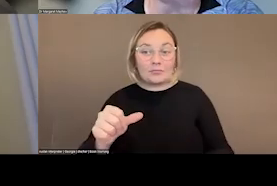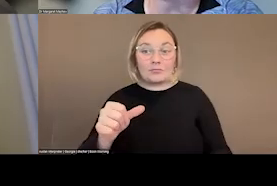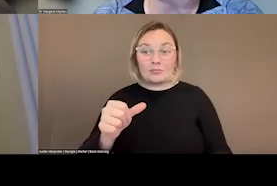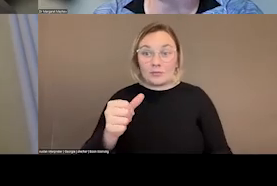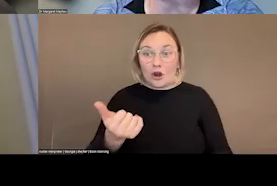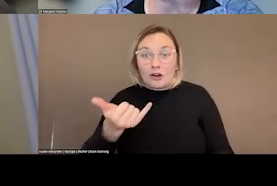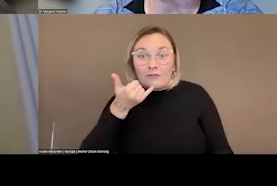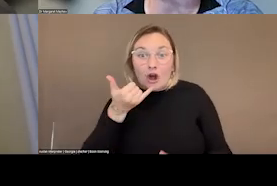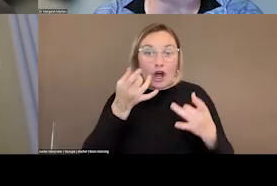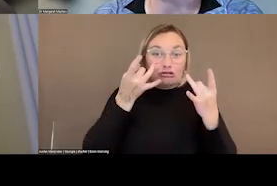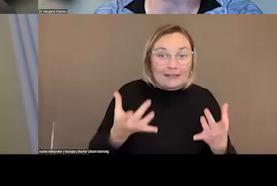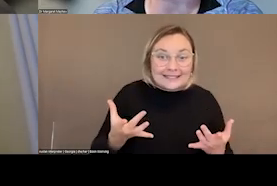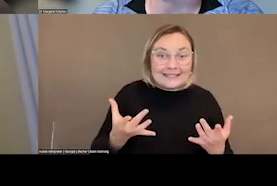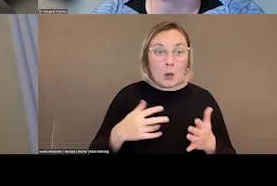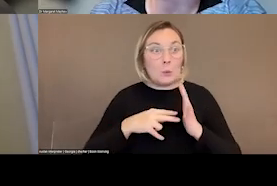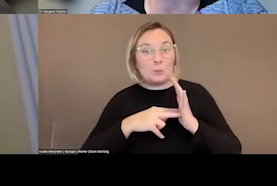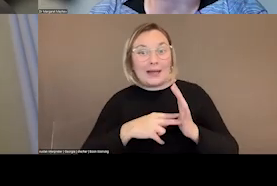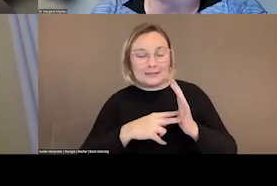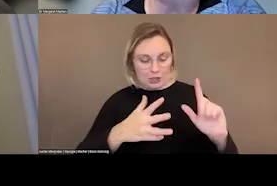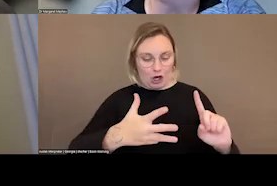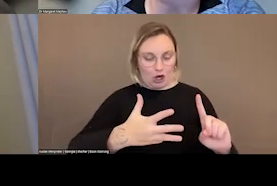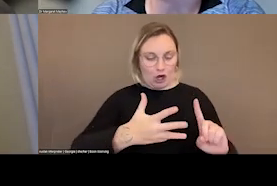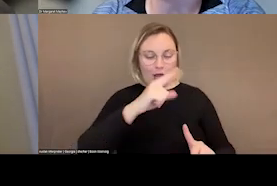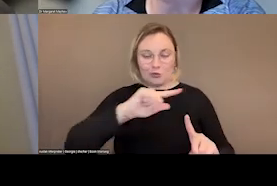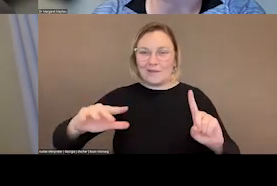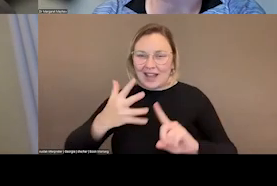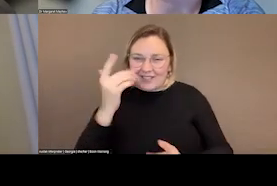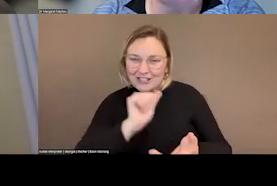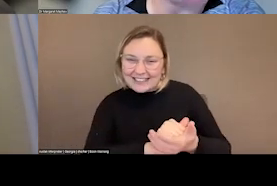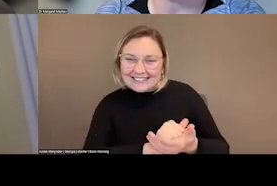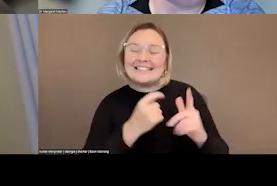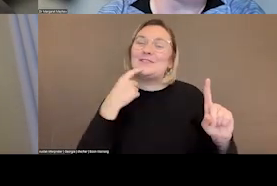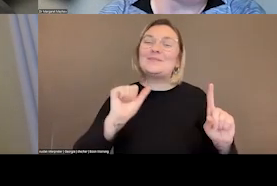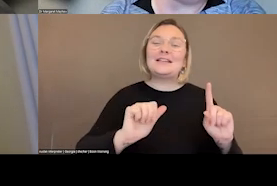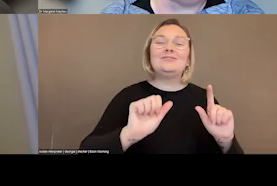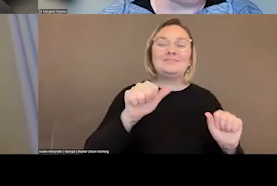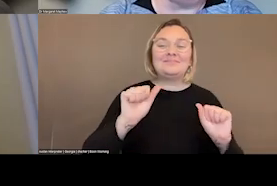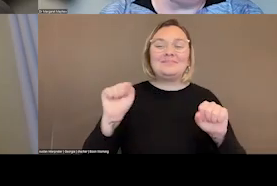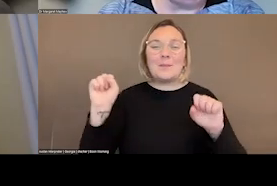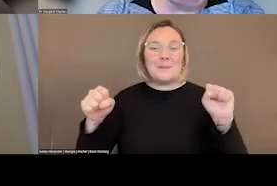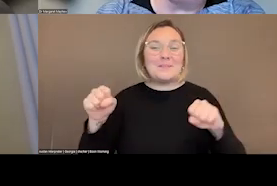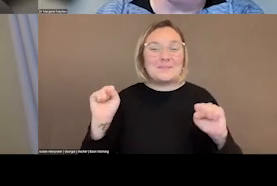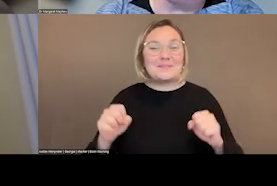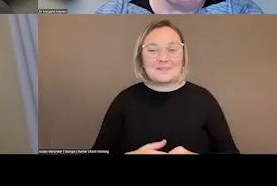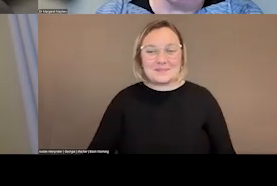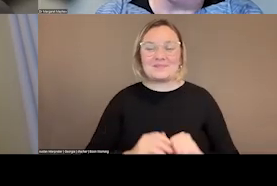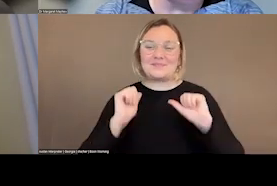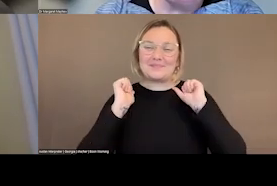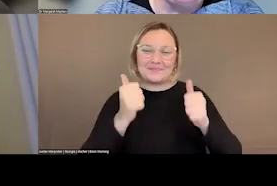ready and hot and waiting from 9 a.m. to 5 p.m. Is that true? Correct. Yes. Great. Yes. Yeah. Yep. Excellent.